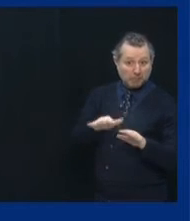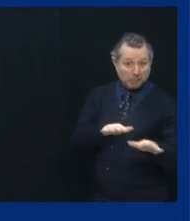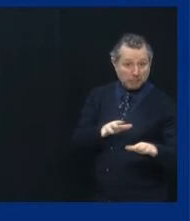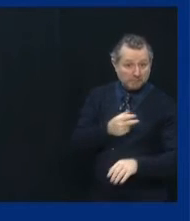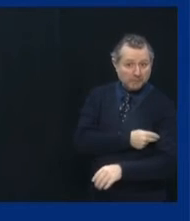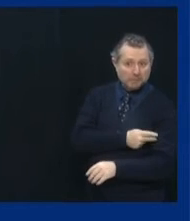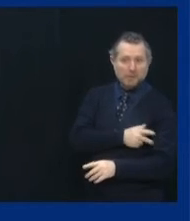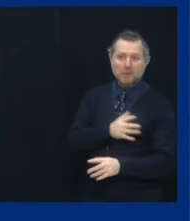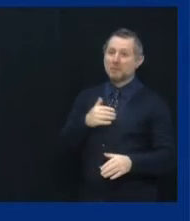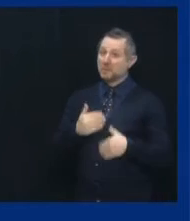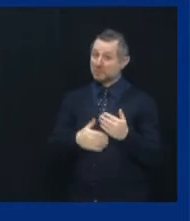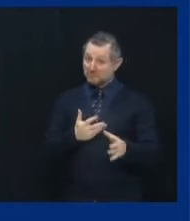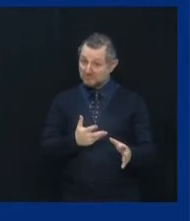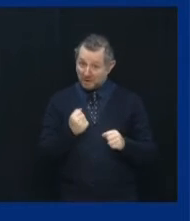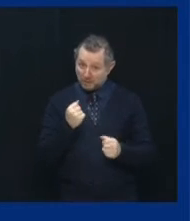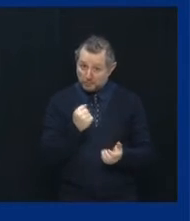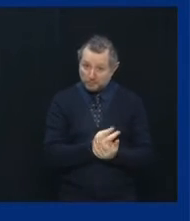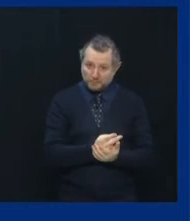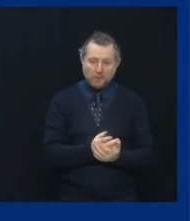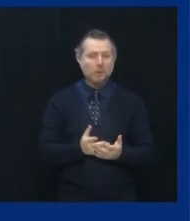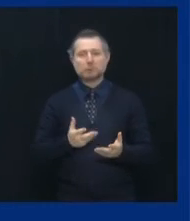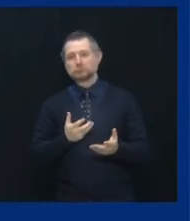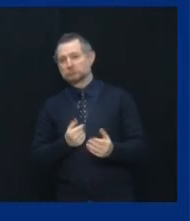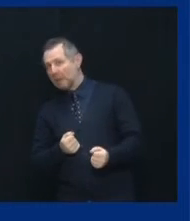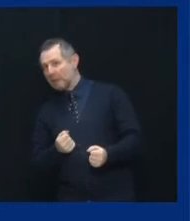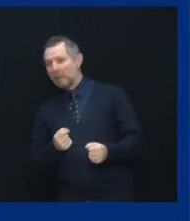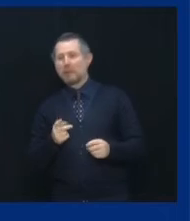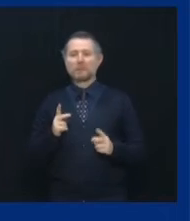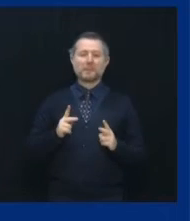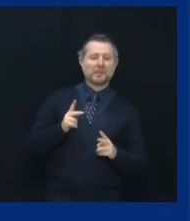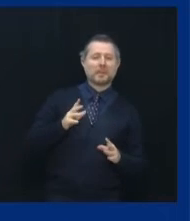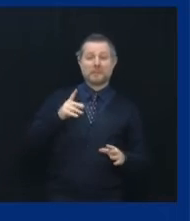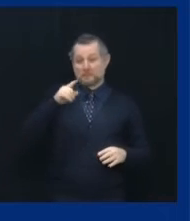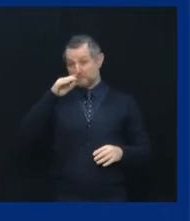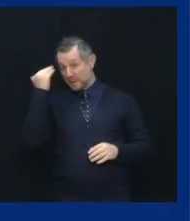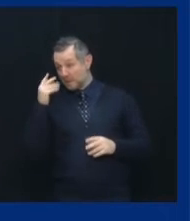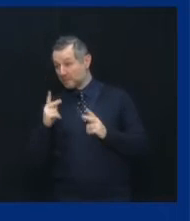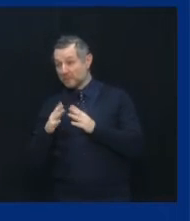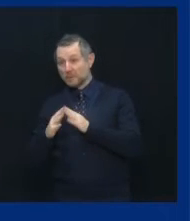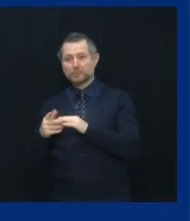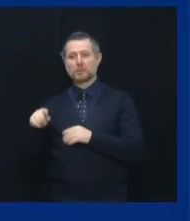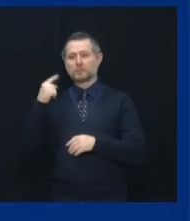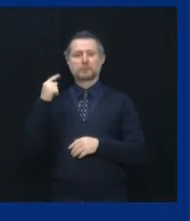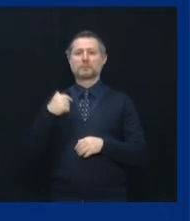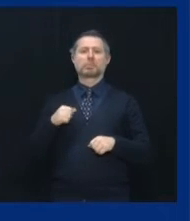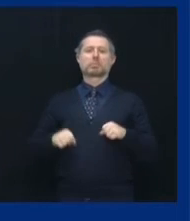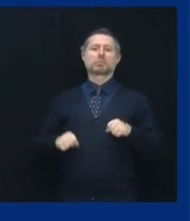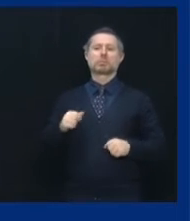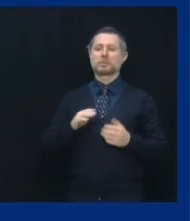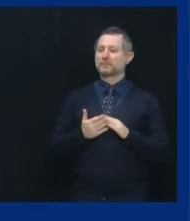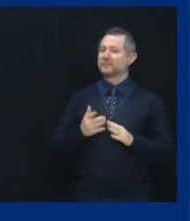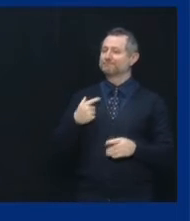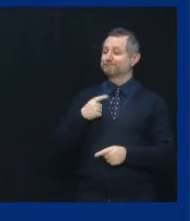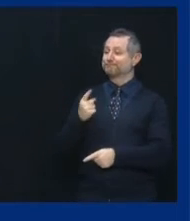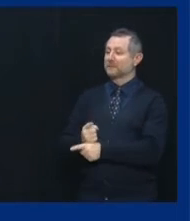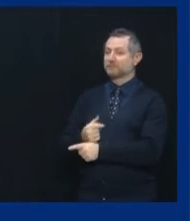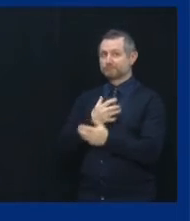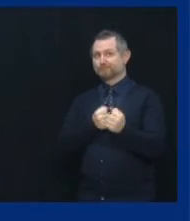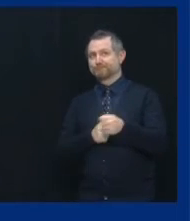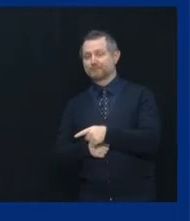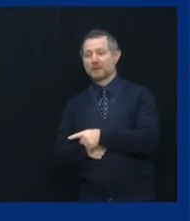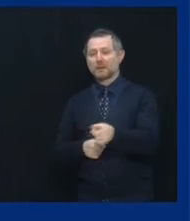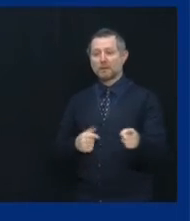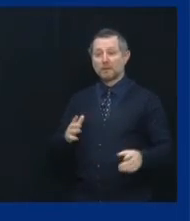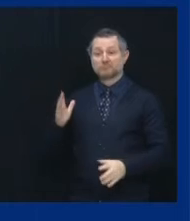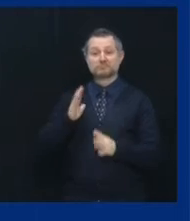process. There's skepticism among the Black community for good reason, with what happened in Tuskegee, et